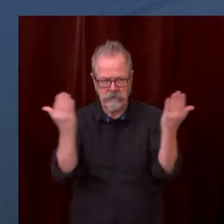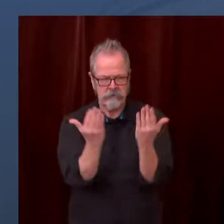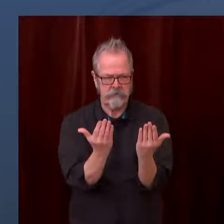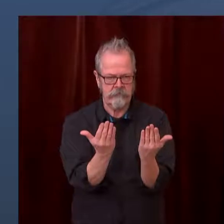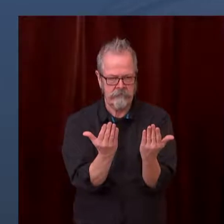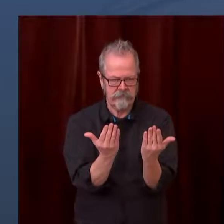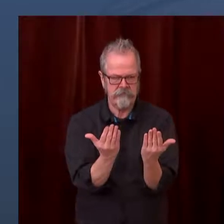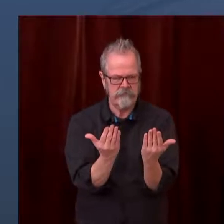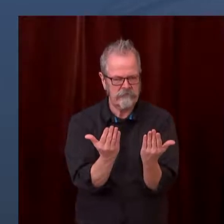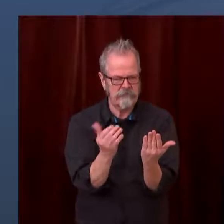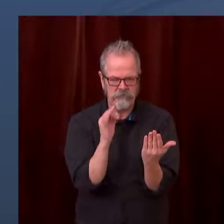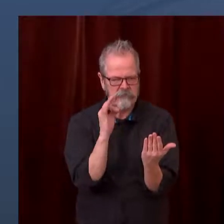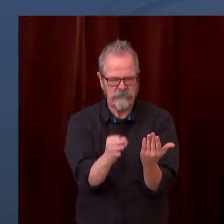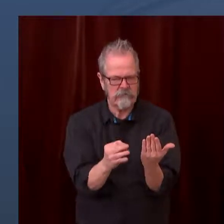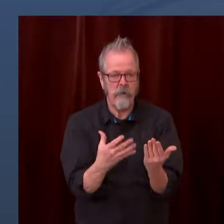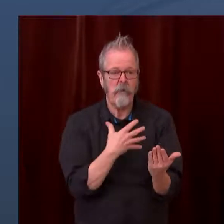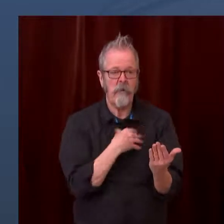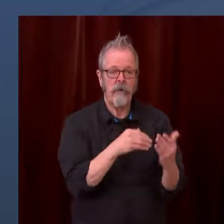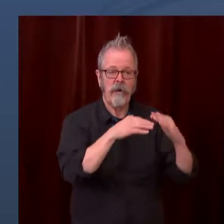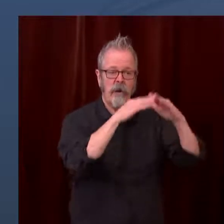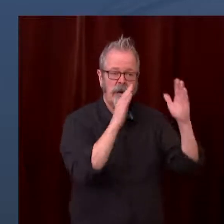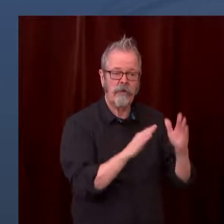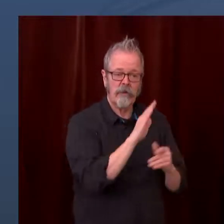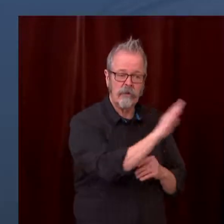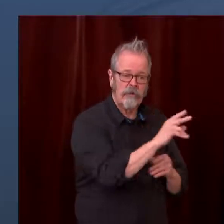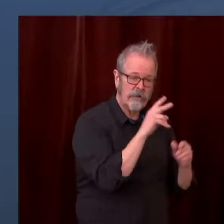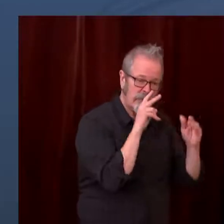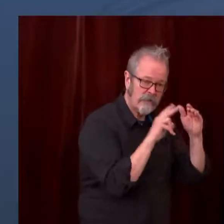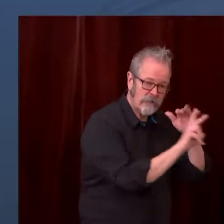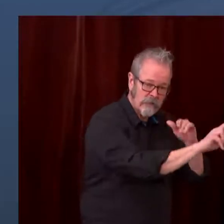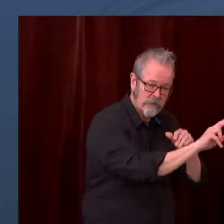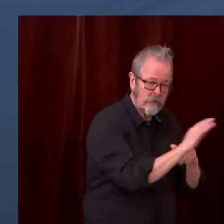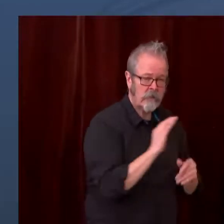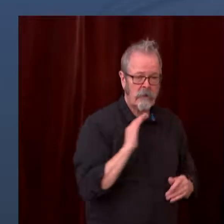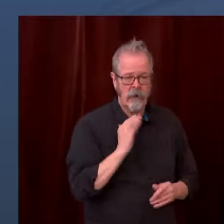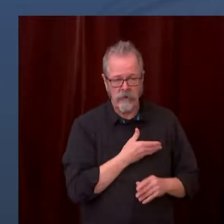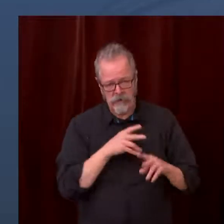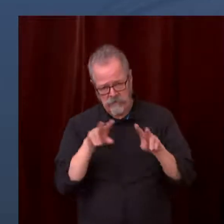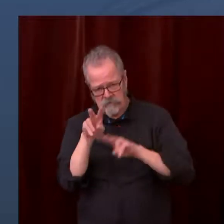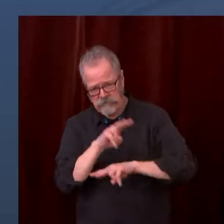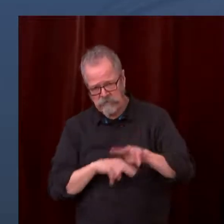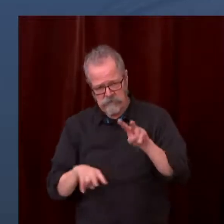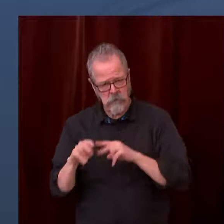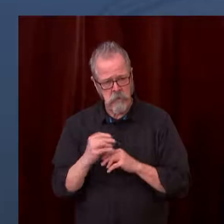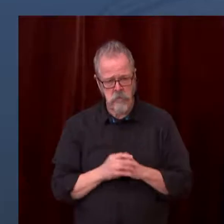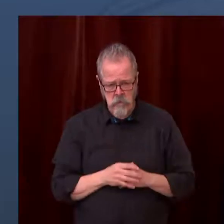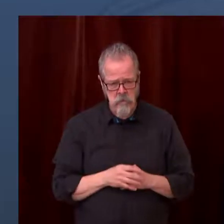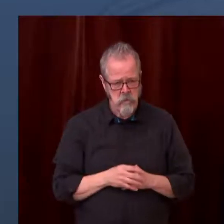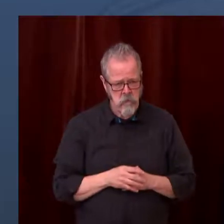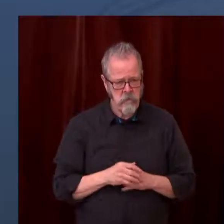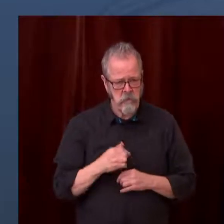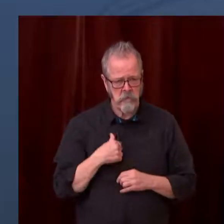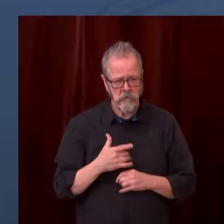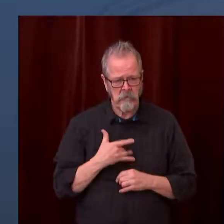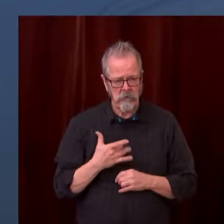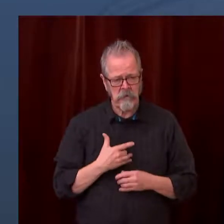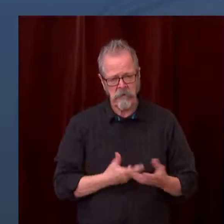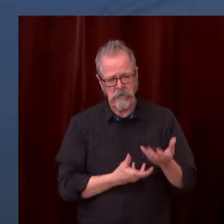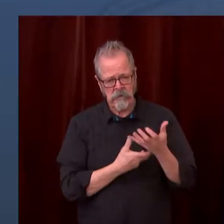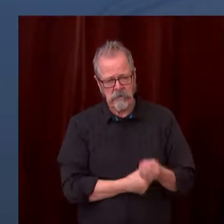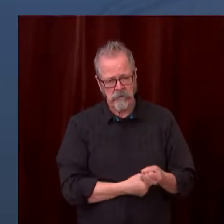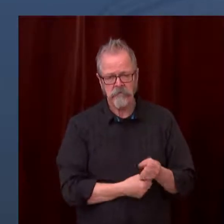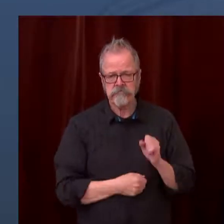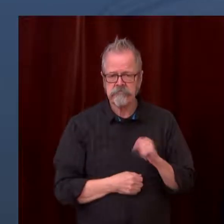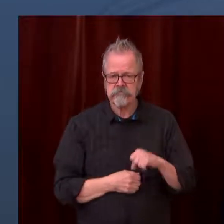things. I feel pretty confident that the supply chain will remain as we have estimated. The